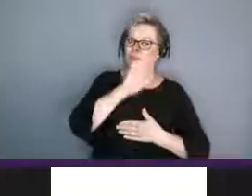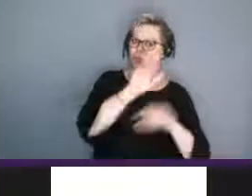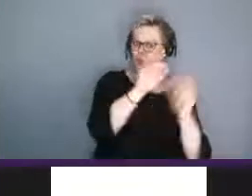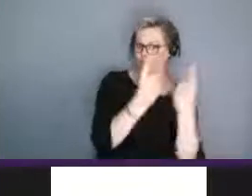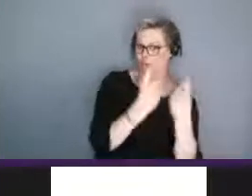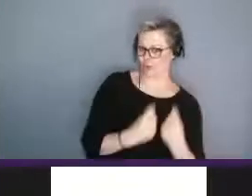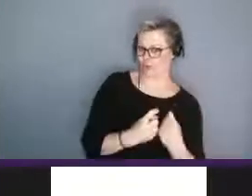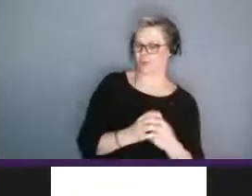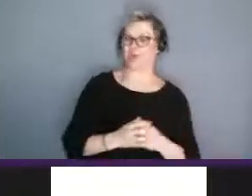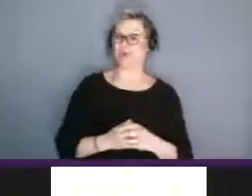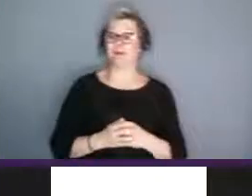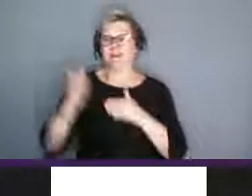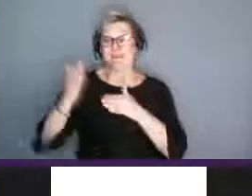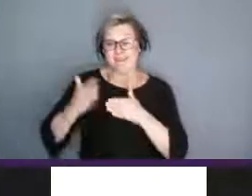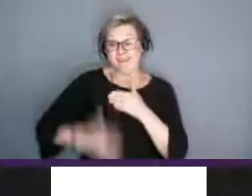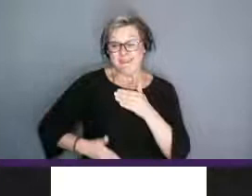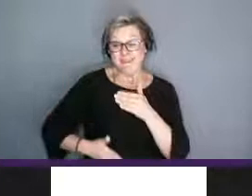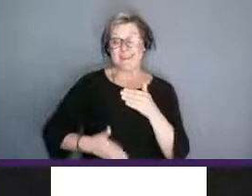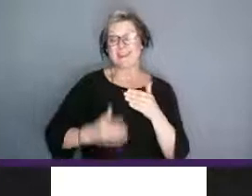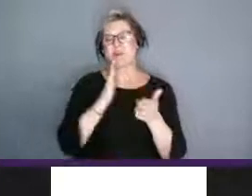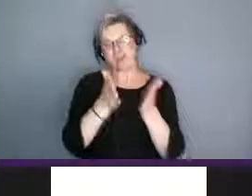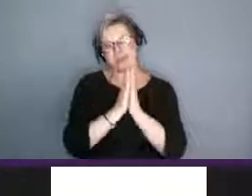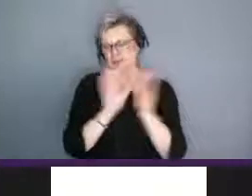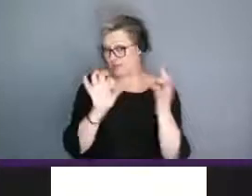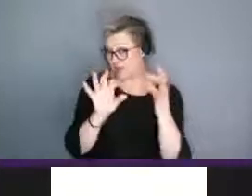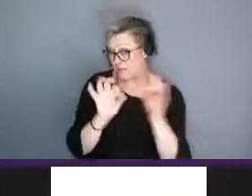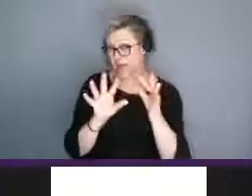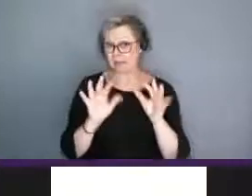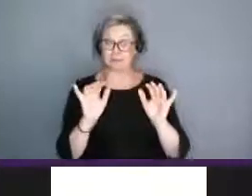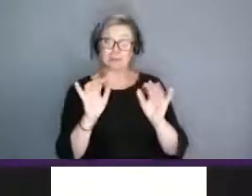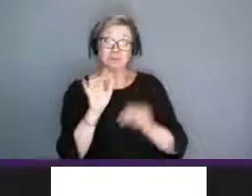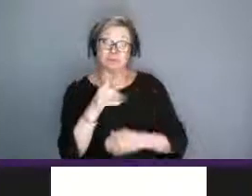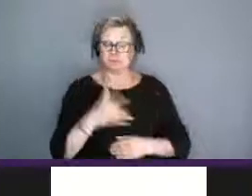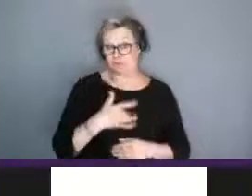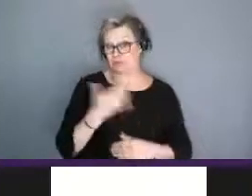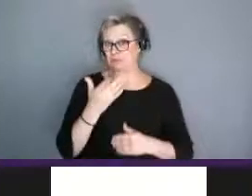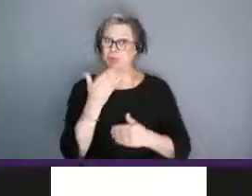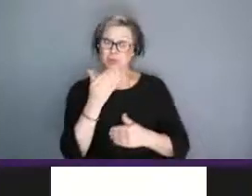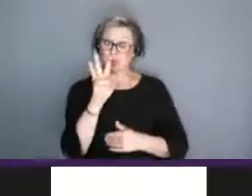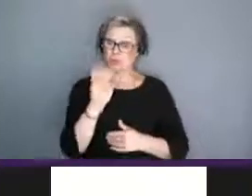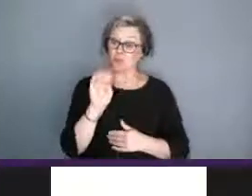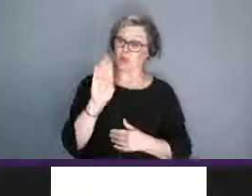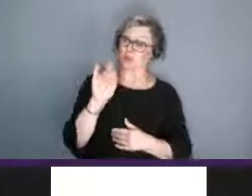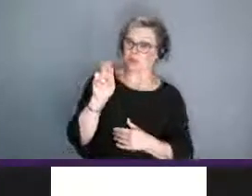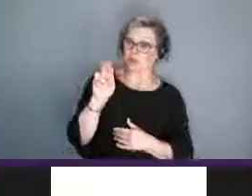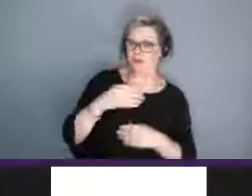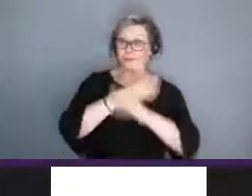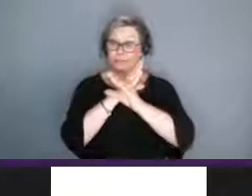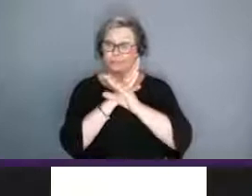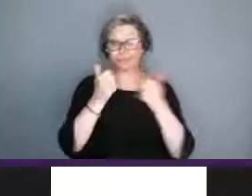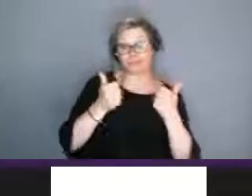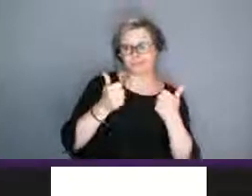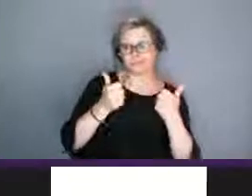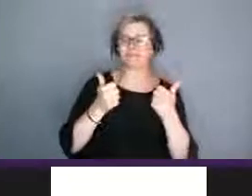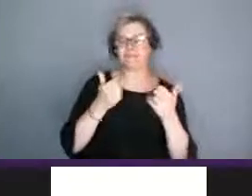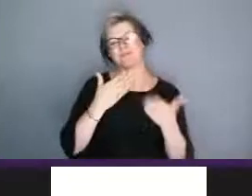would ask your feedback on how we did and any ideas that you have for future webinars. That would be greatly appreciated if you took 2 to